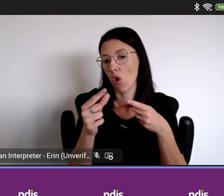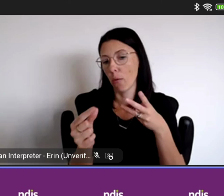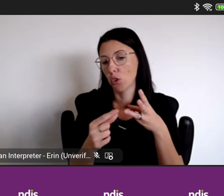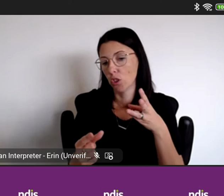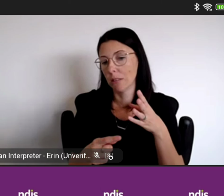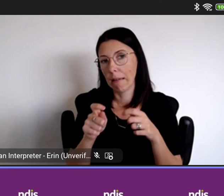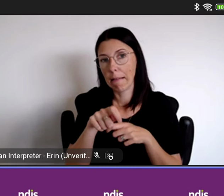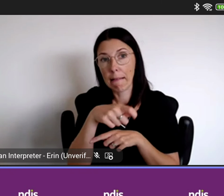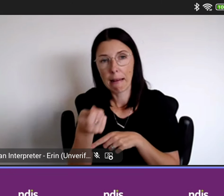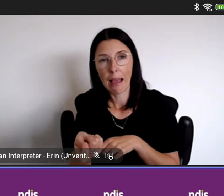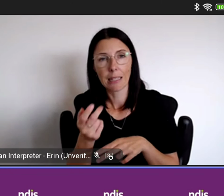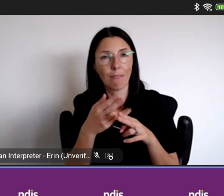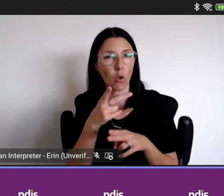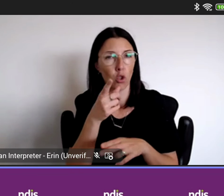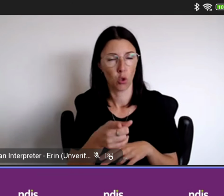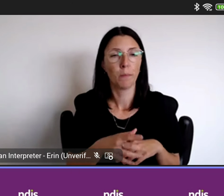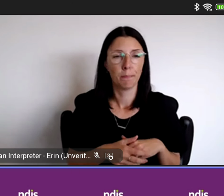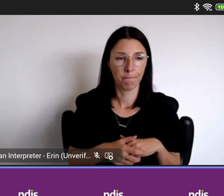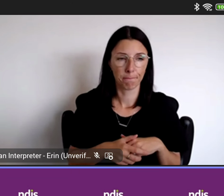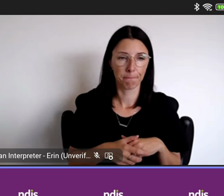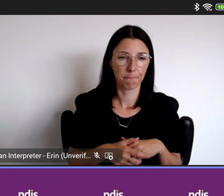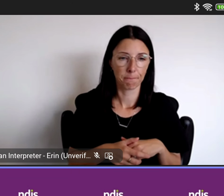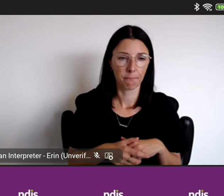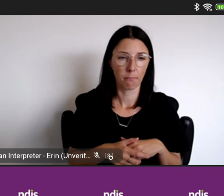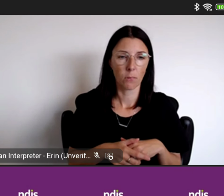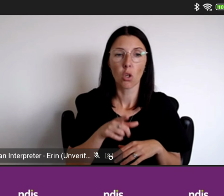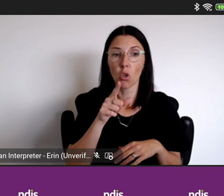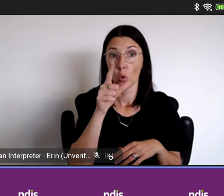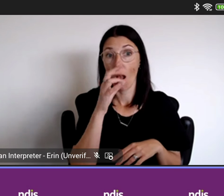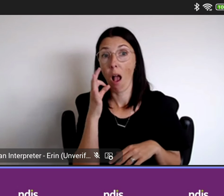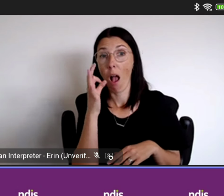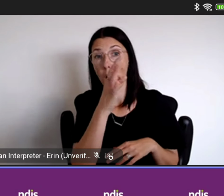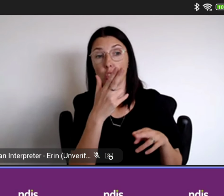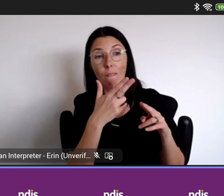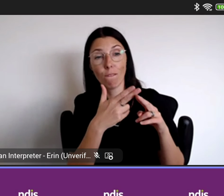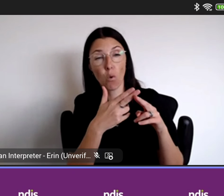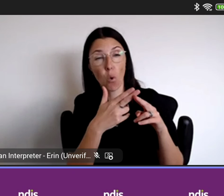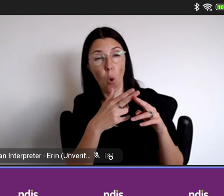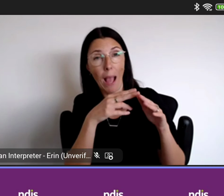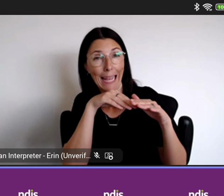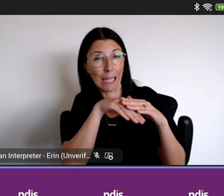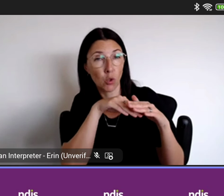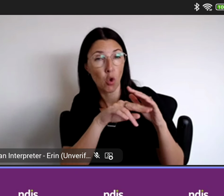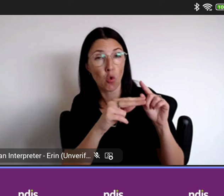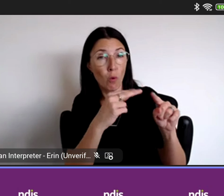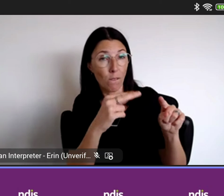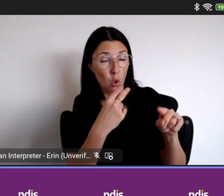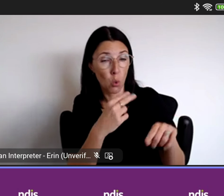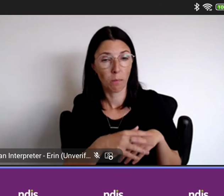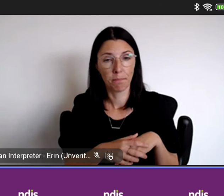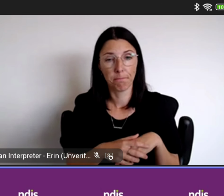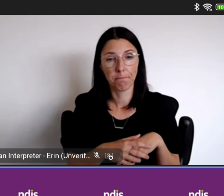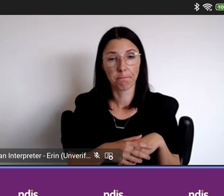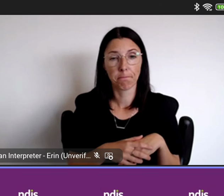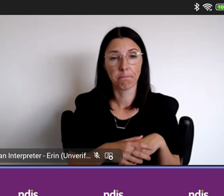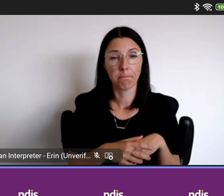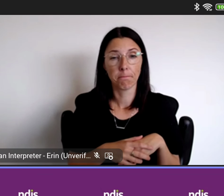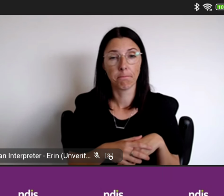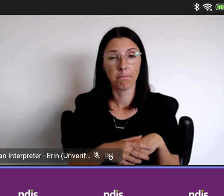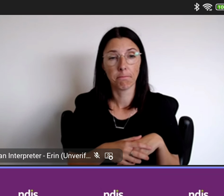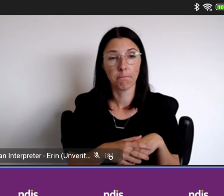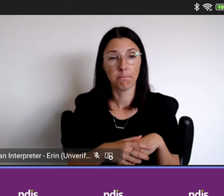be. You can also ask for an internal review. Another staff member who wasn't involved in the